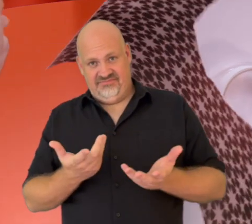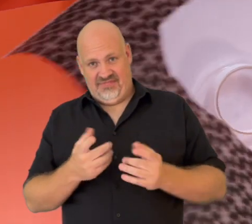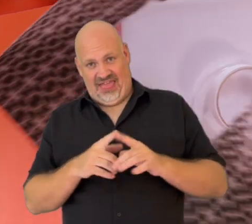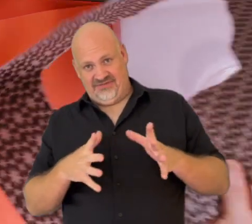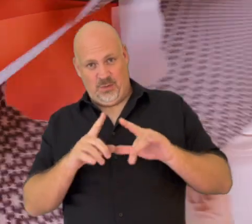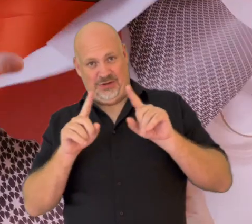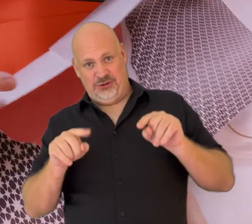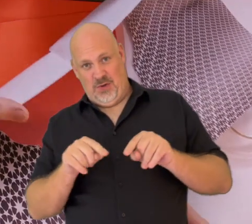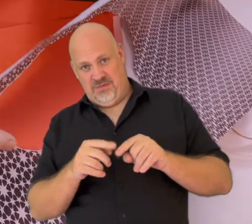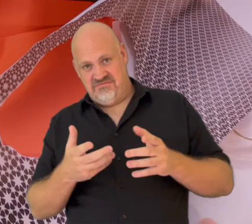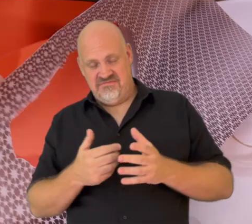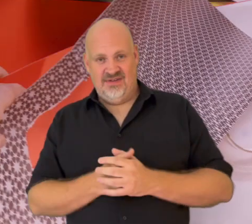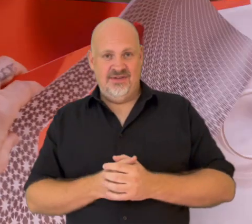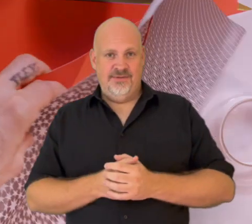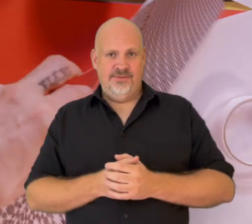a lot of this